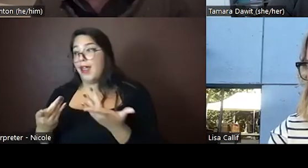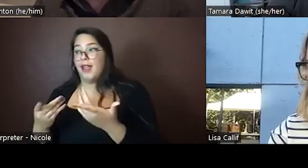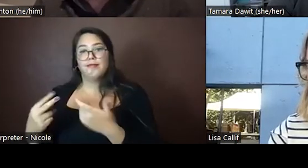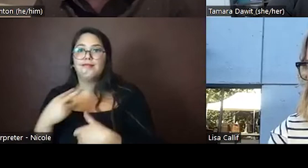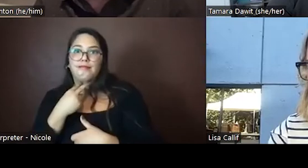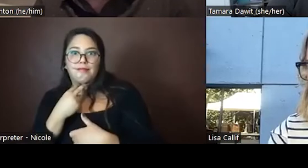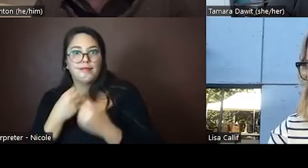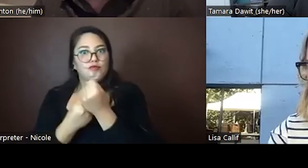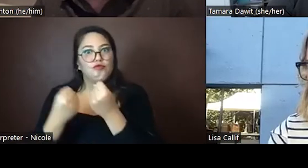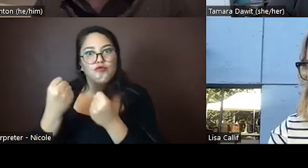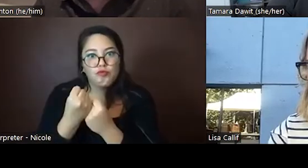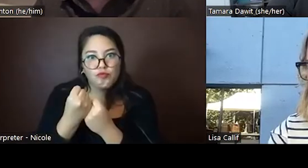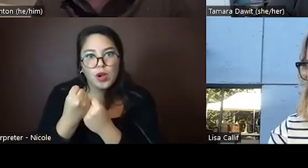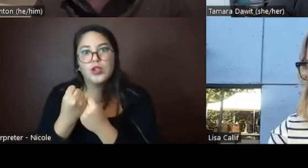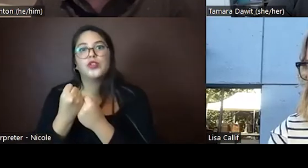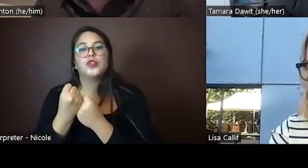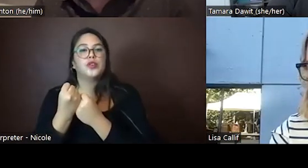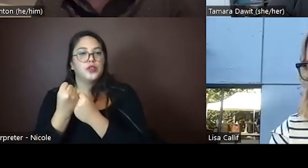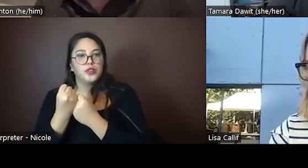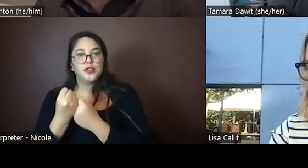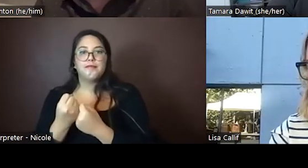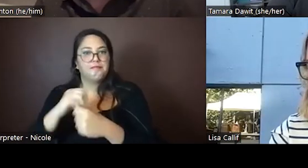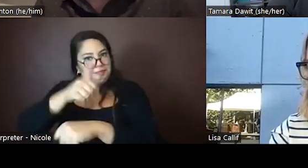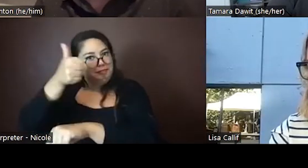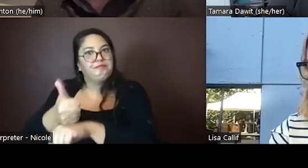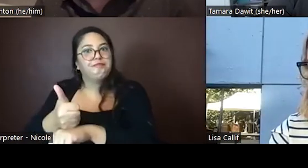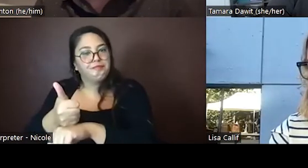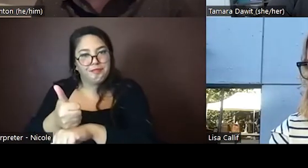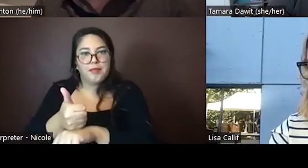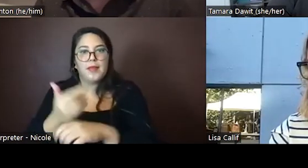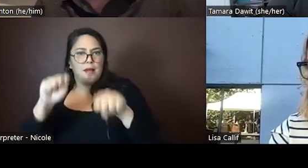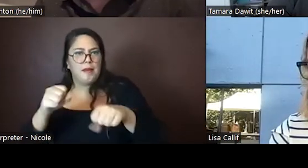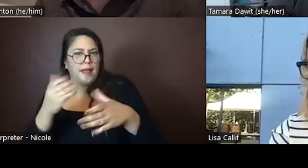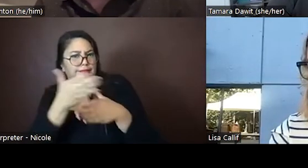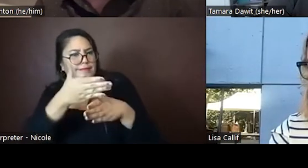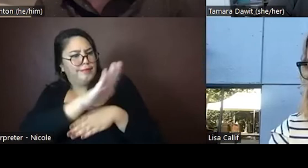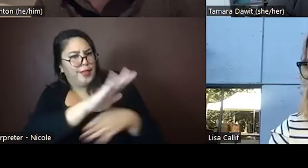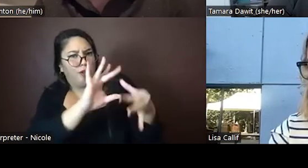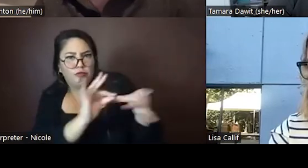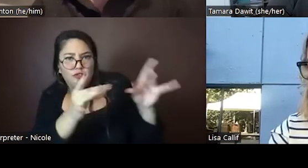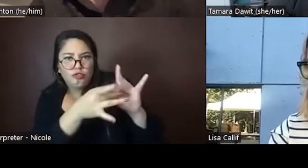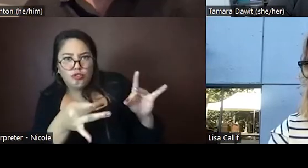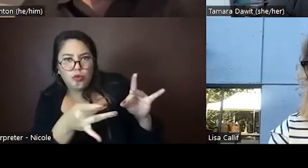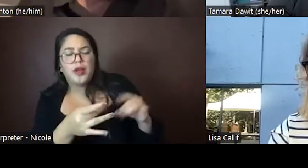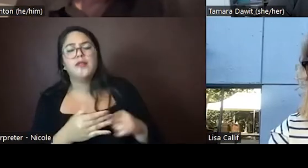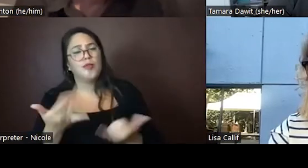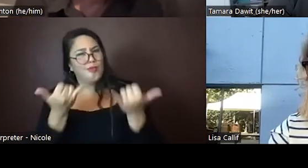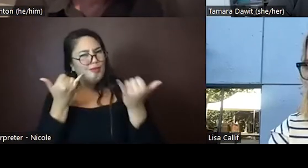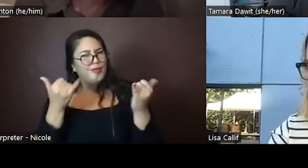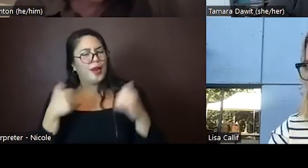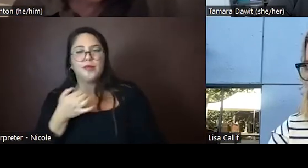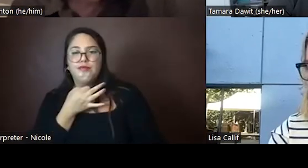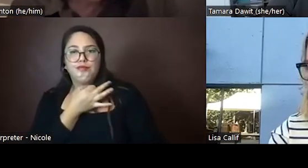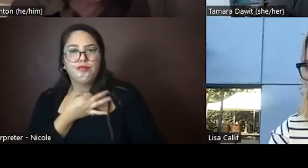of stepping as formalizing their way of telling the story. So it's just, the question of like